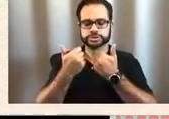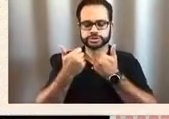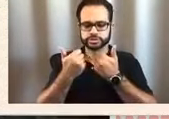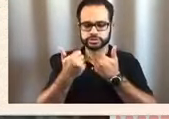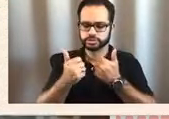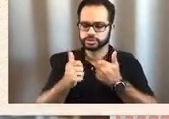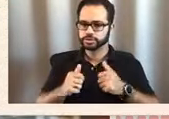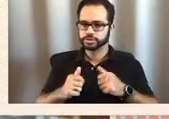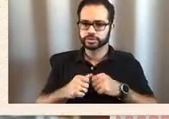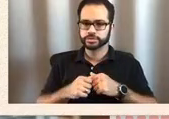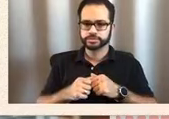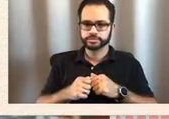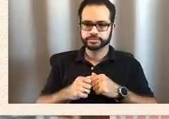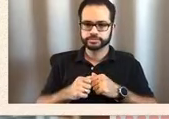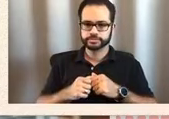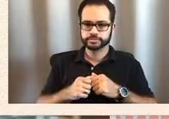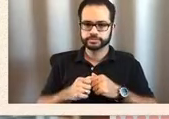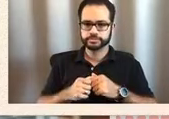organizations.